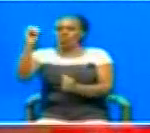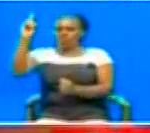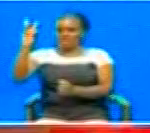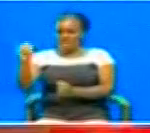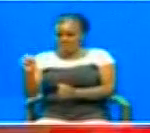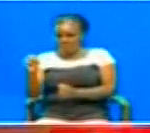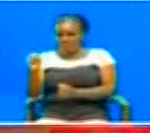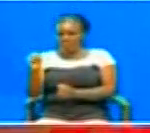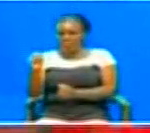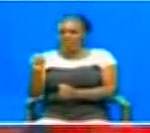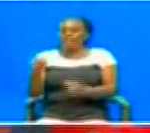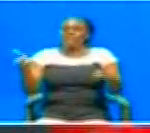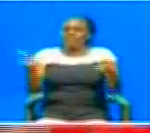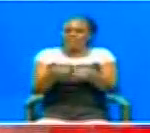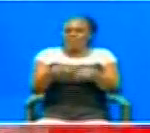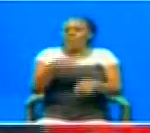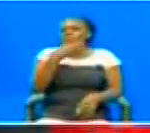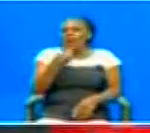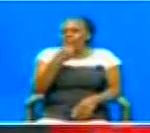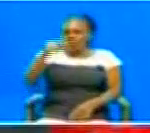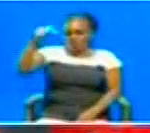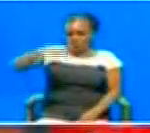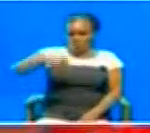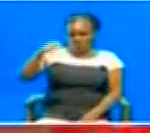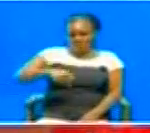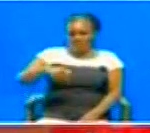half ODM. And a man who is today